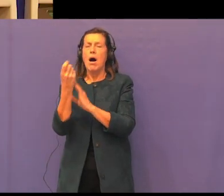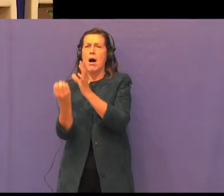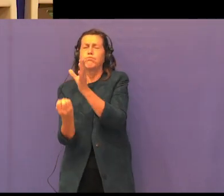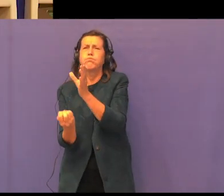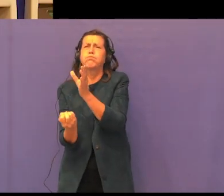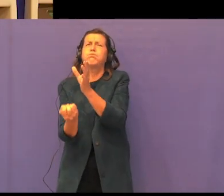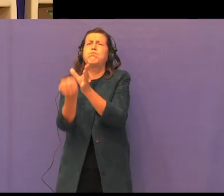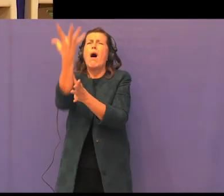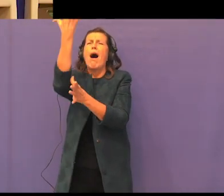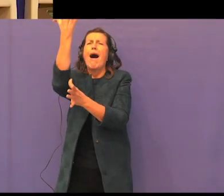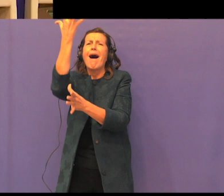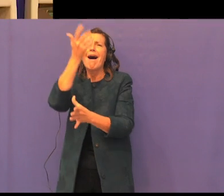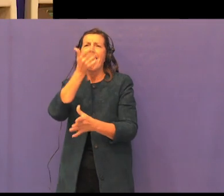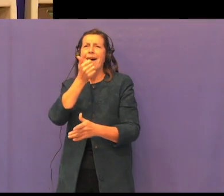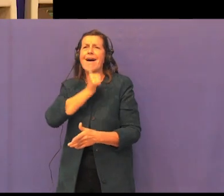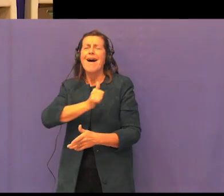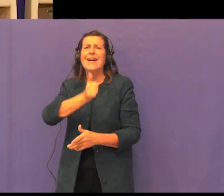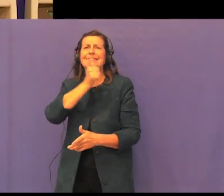Eyjafjallajökull.